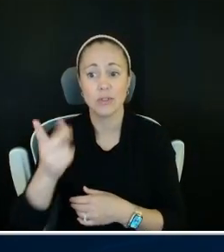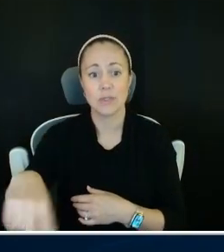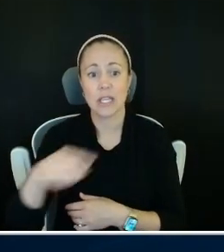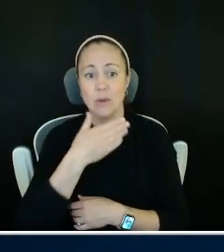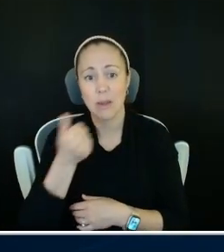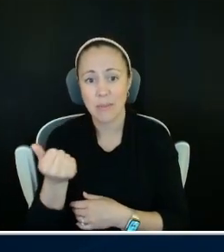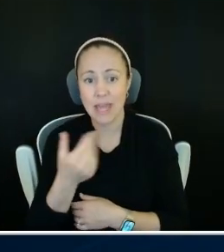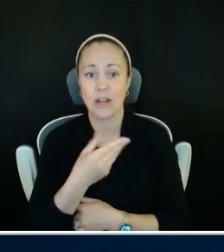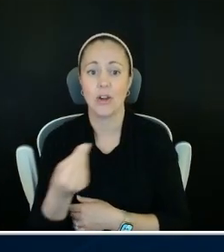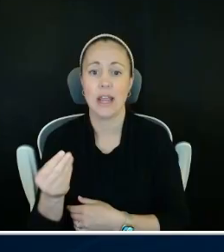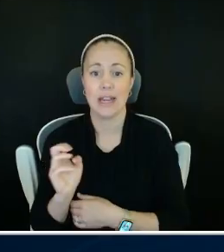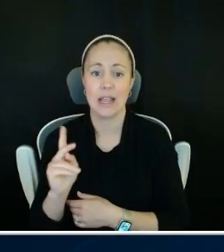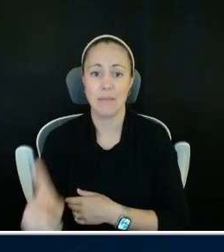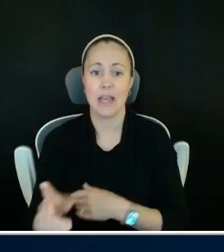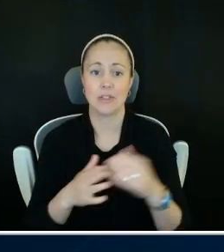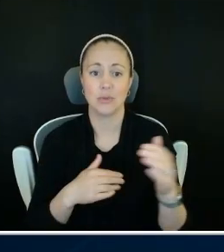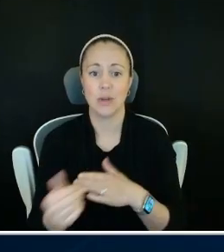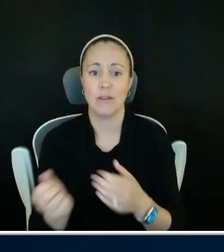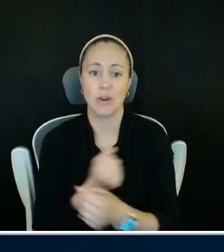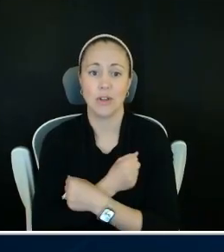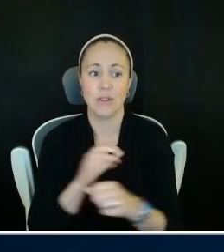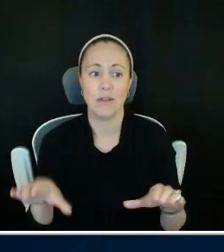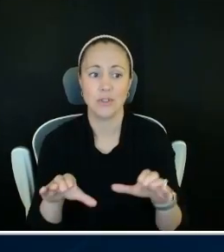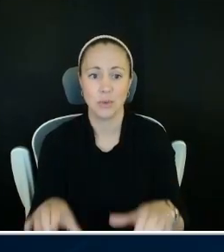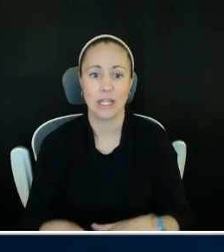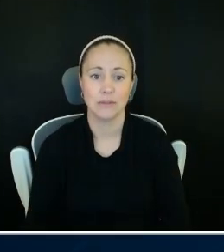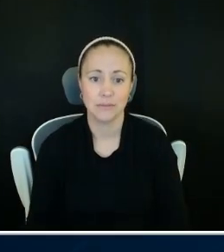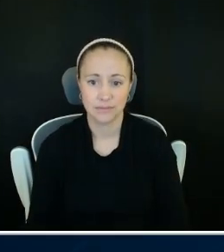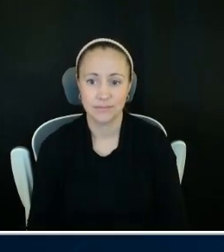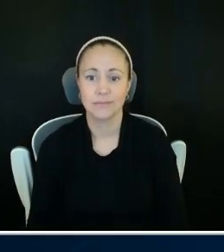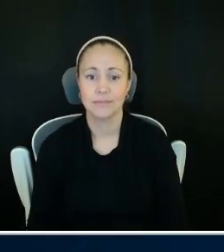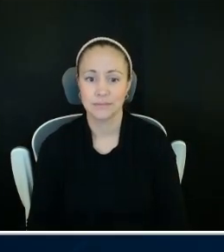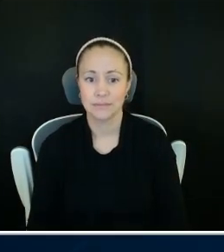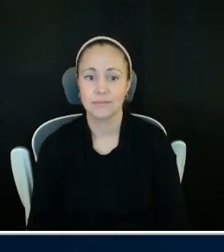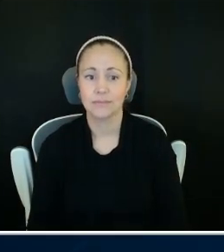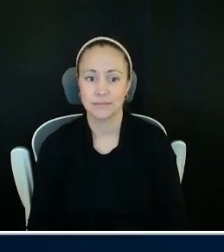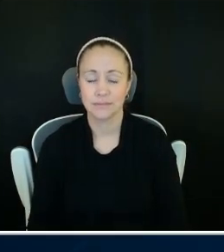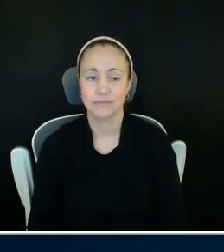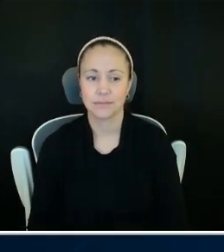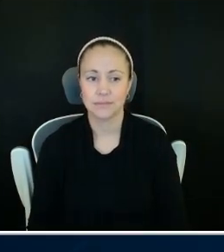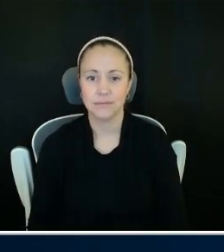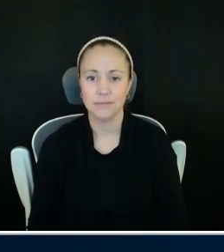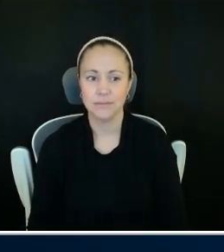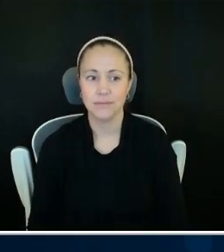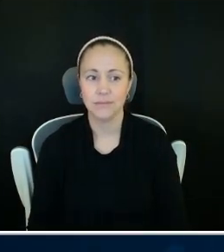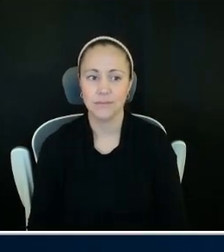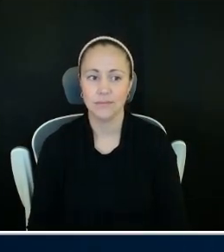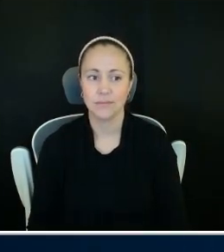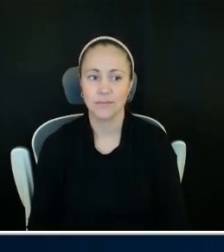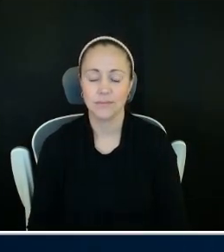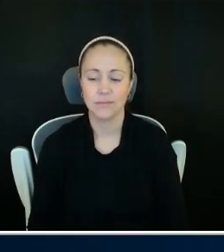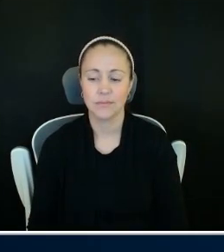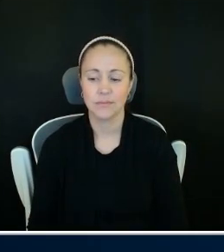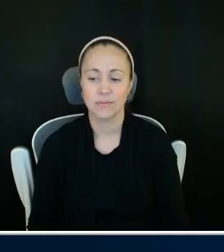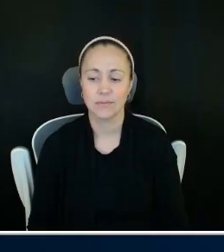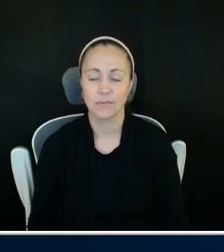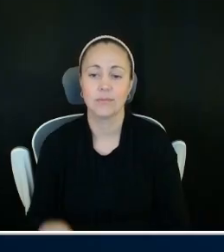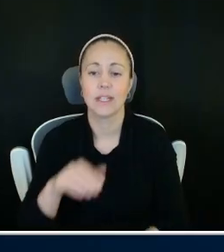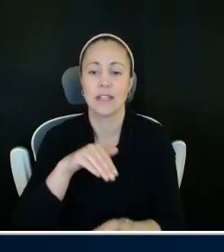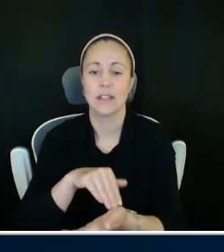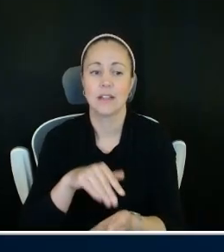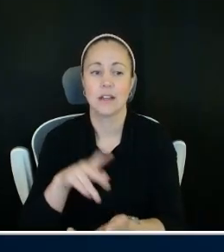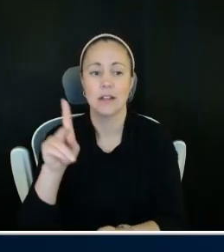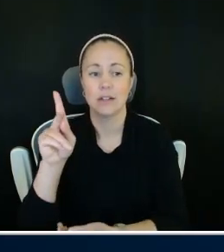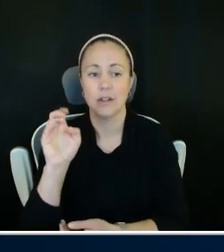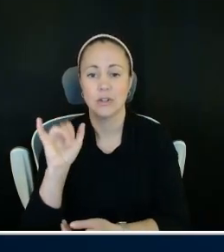you love doing. Dr. Key, I know you have a lot of strong feelings